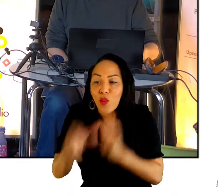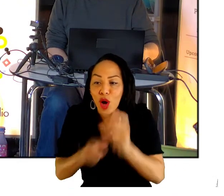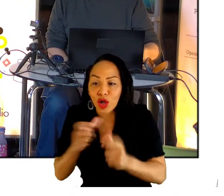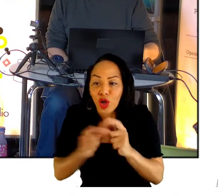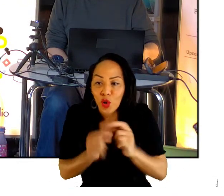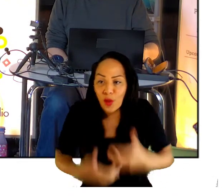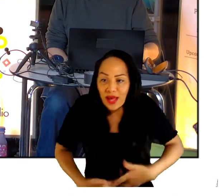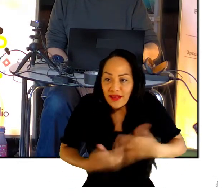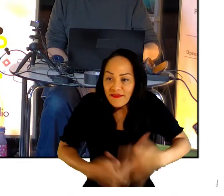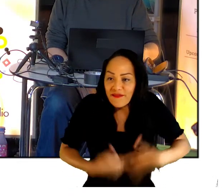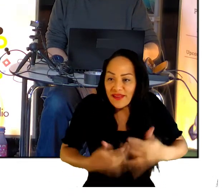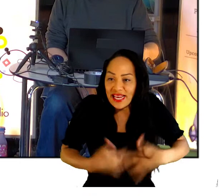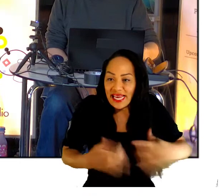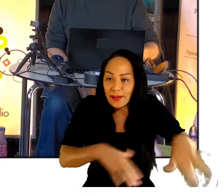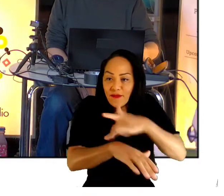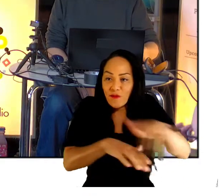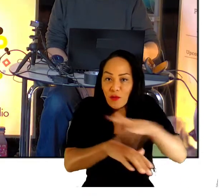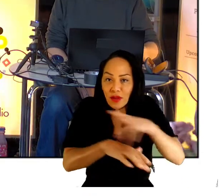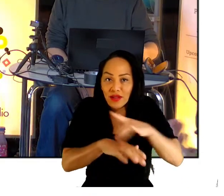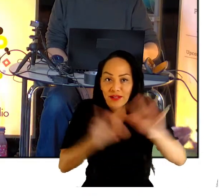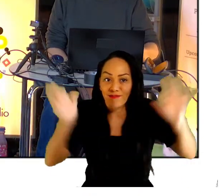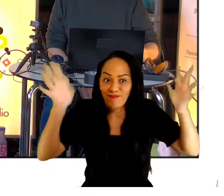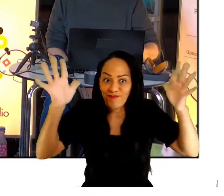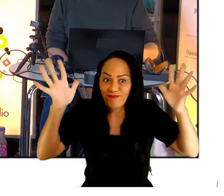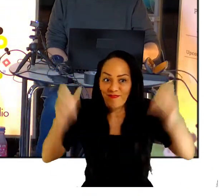giving a big hand for Mark and Natalie.